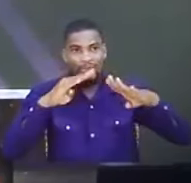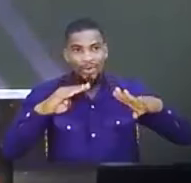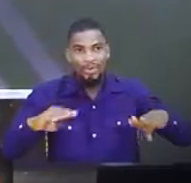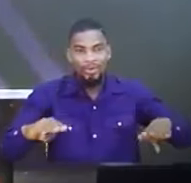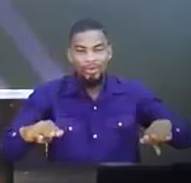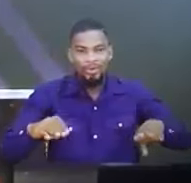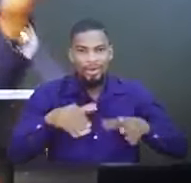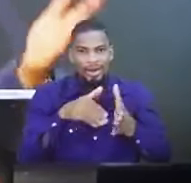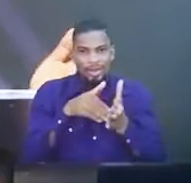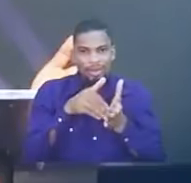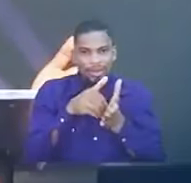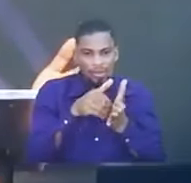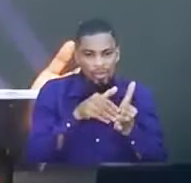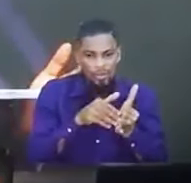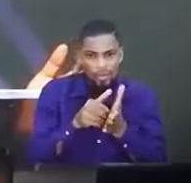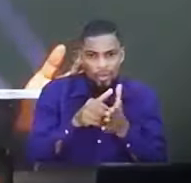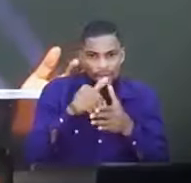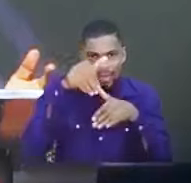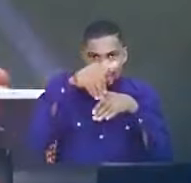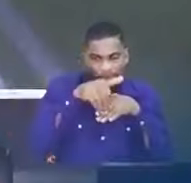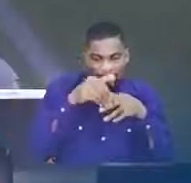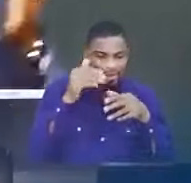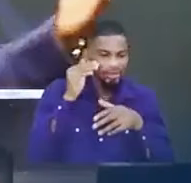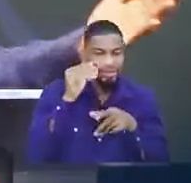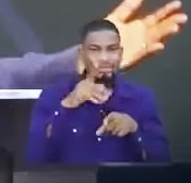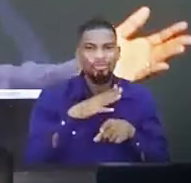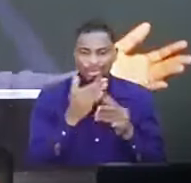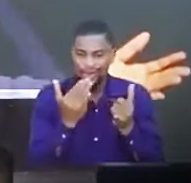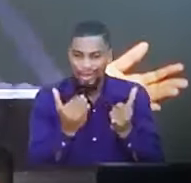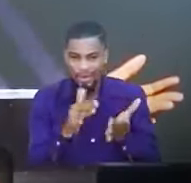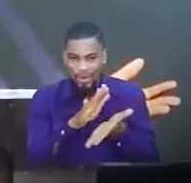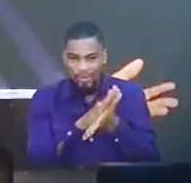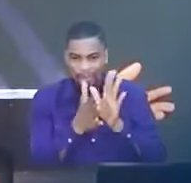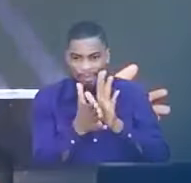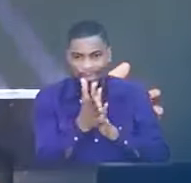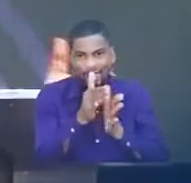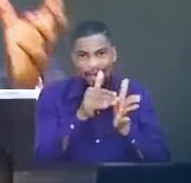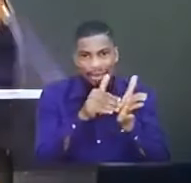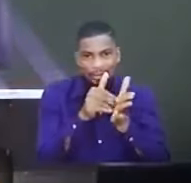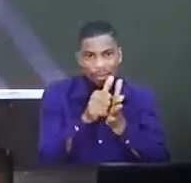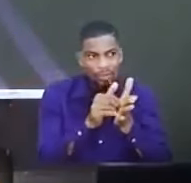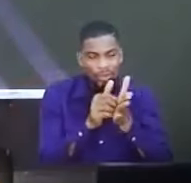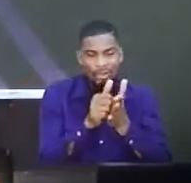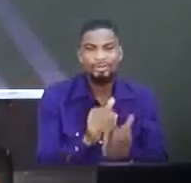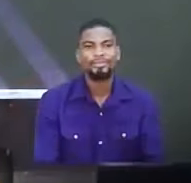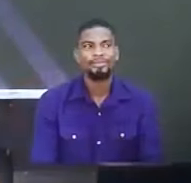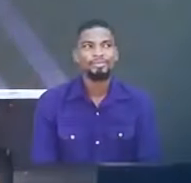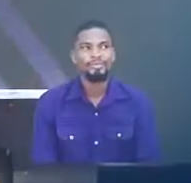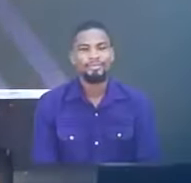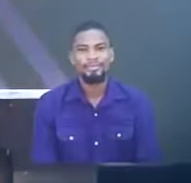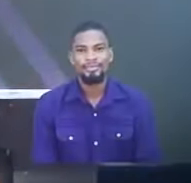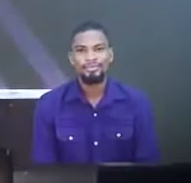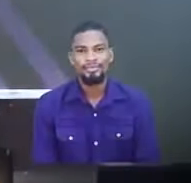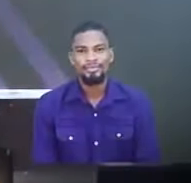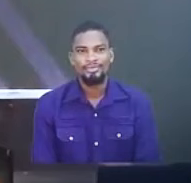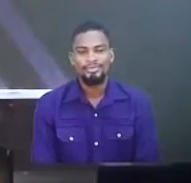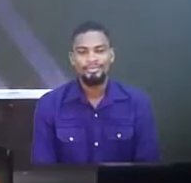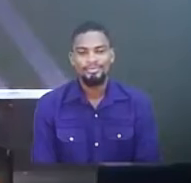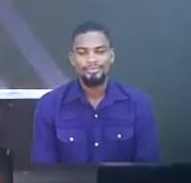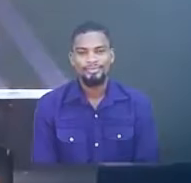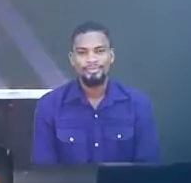This beautiful girl, now a desolate woman. She wasn't able to overcome that